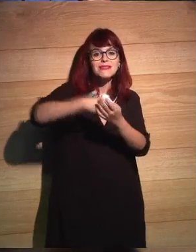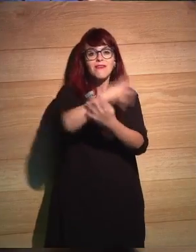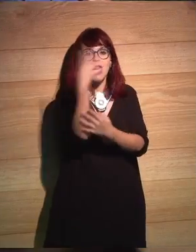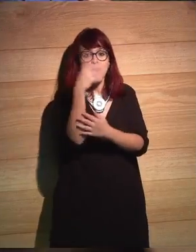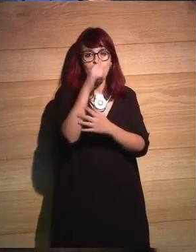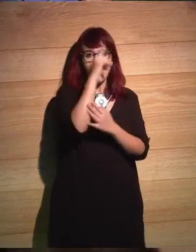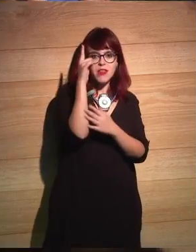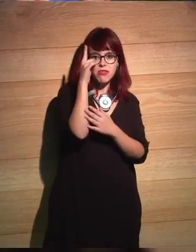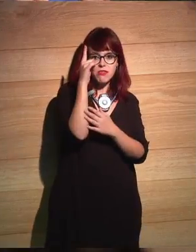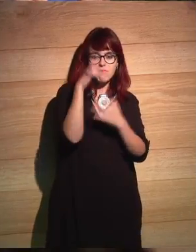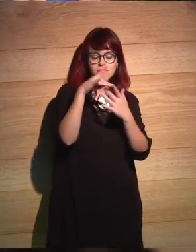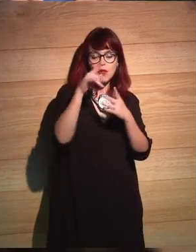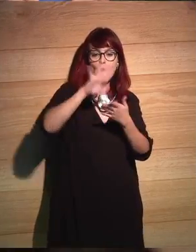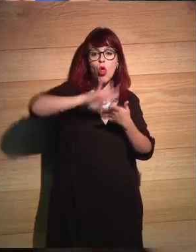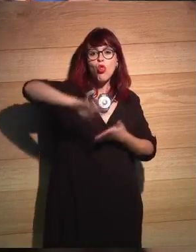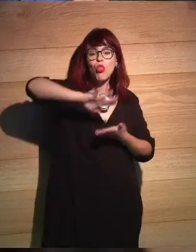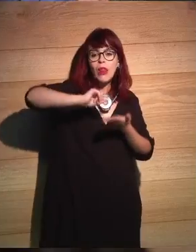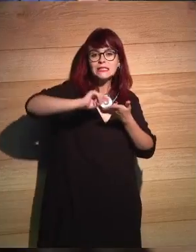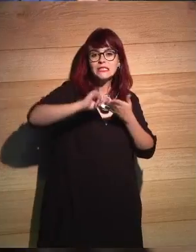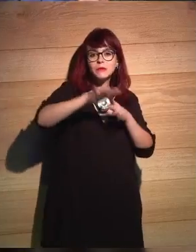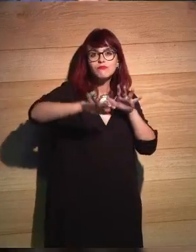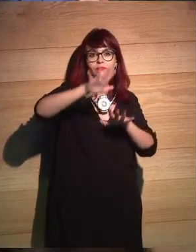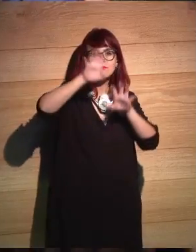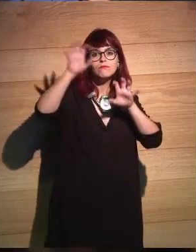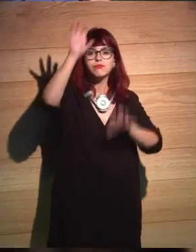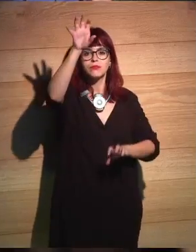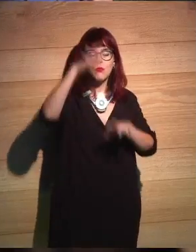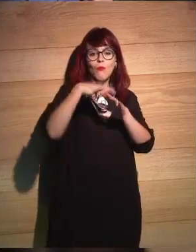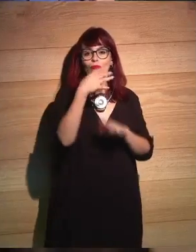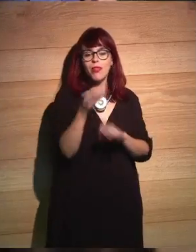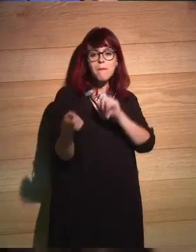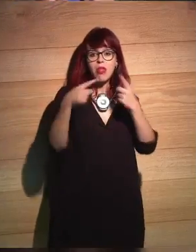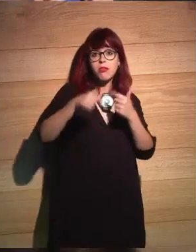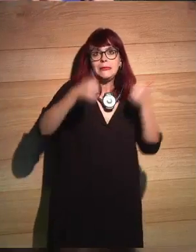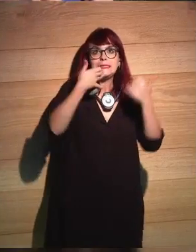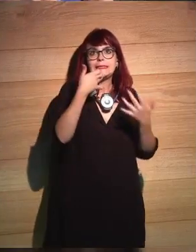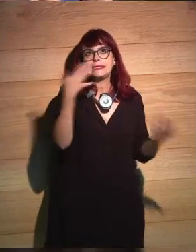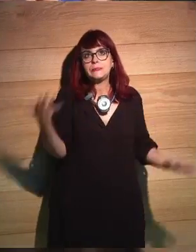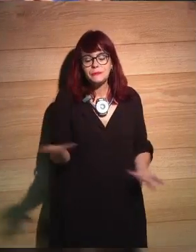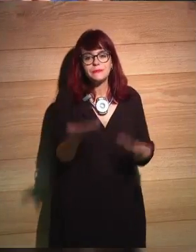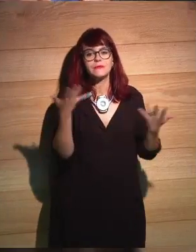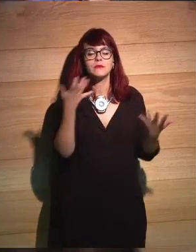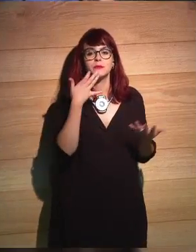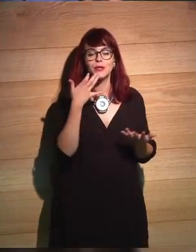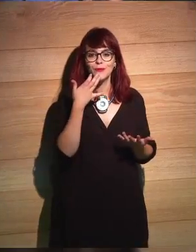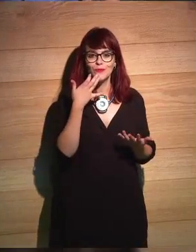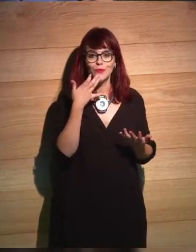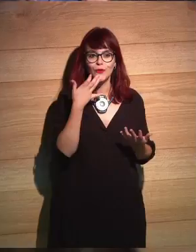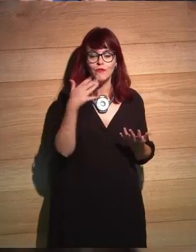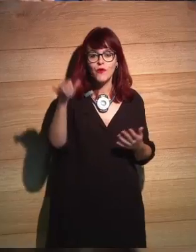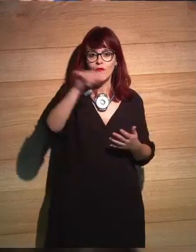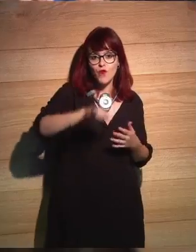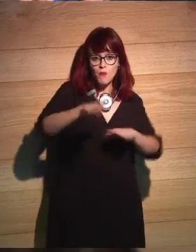probably likely to be more similar than if you live in the western coast of Norway and in